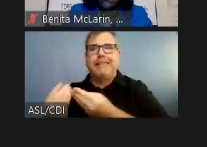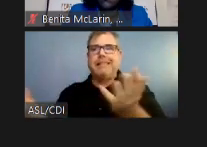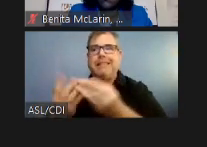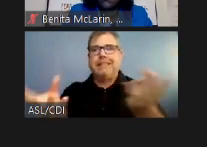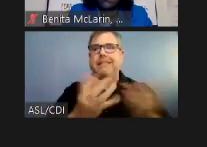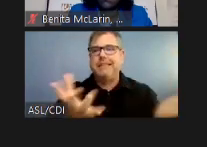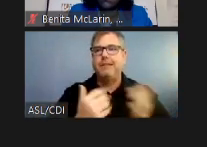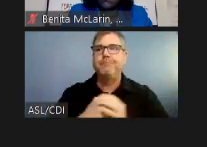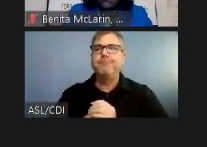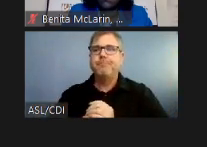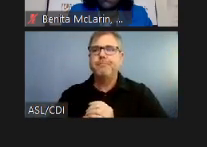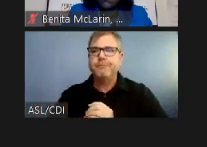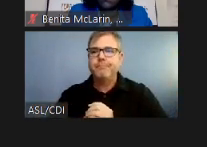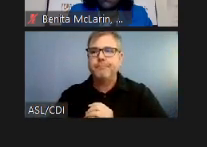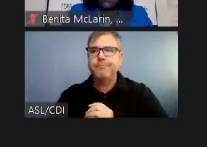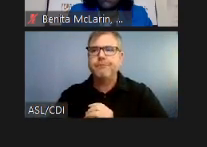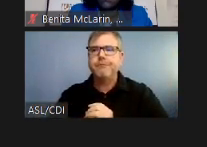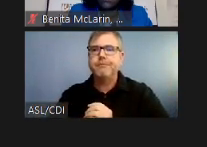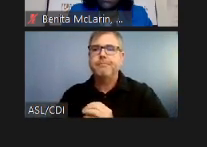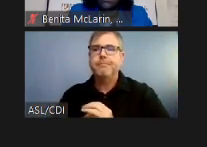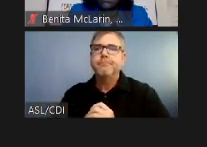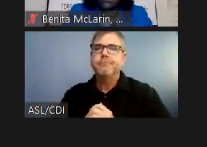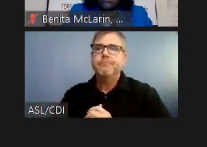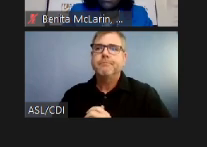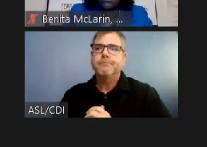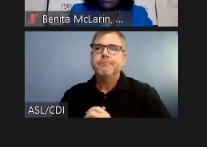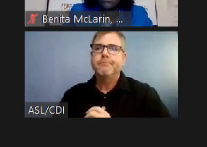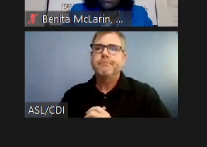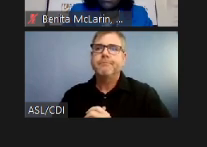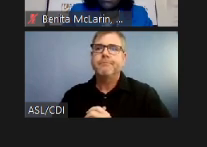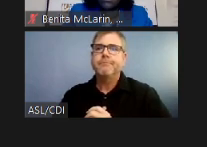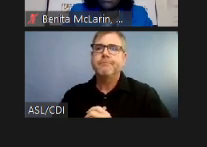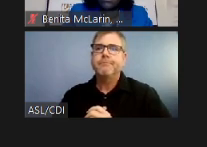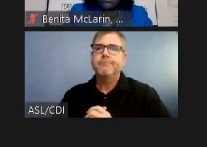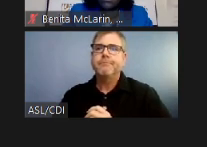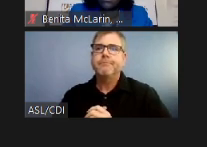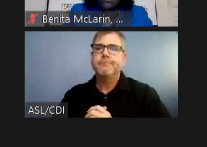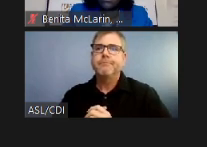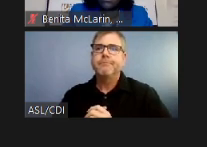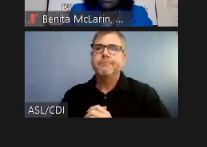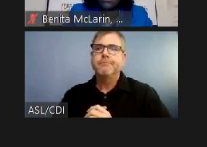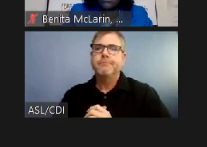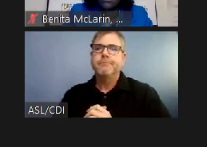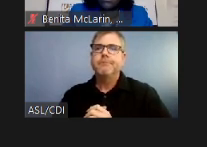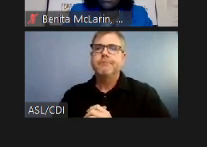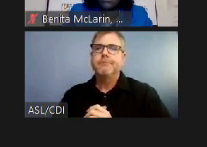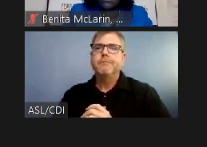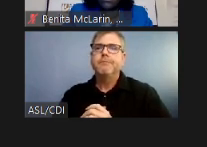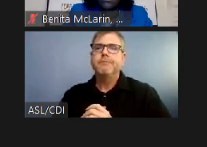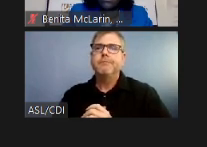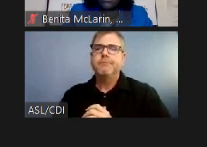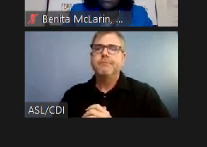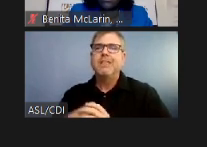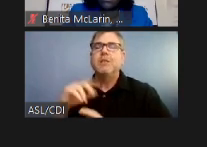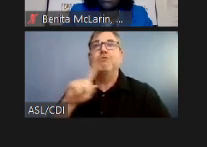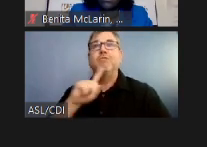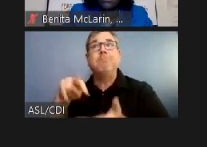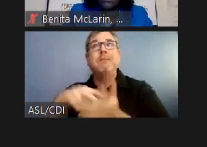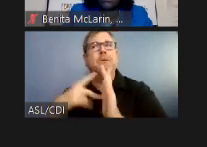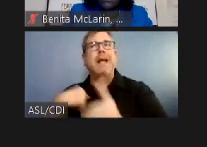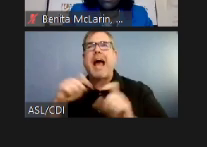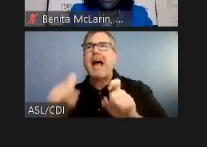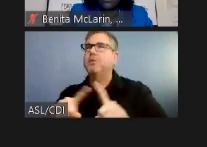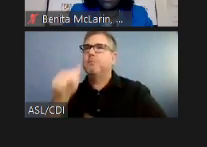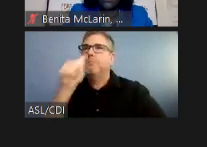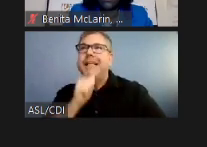amount of patience we need to apply to this process, because so much of this depends on just that we have the infrastructure in place to vaccinate.